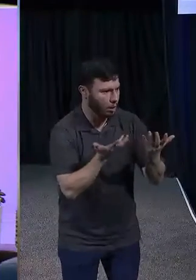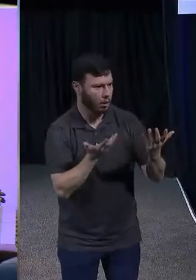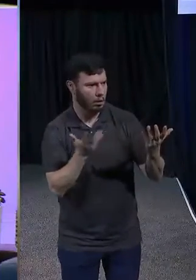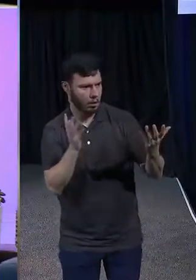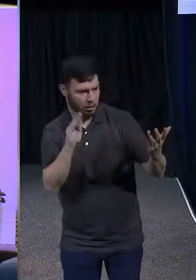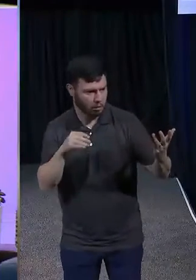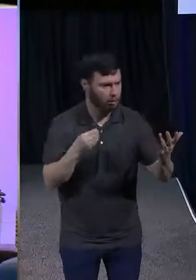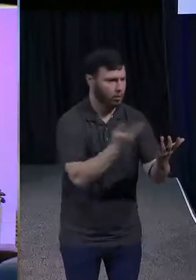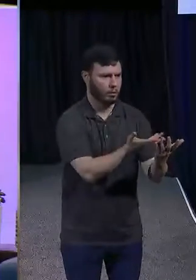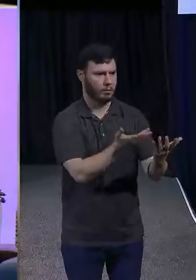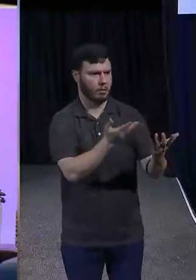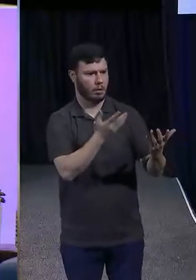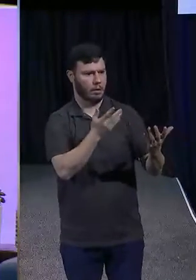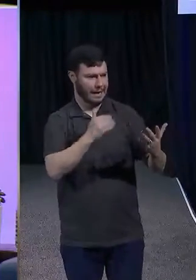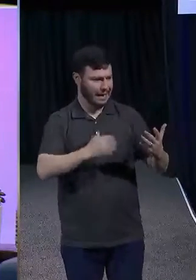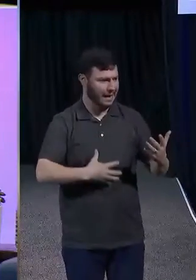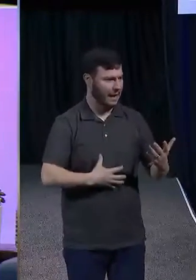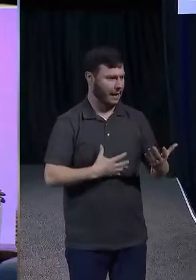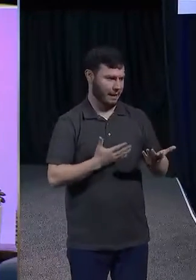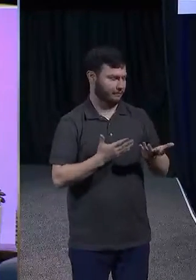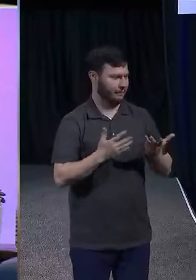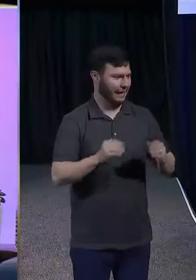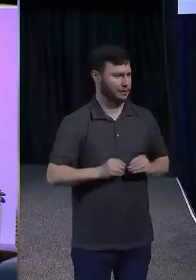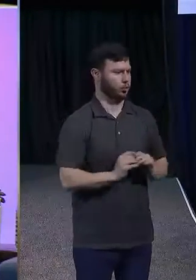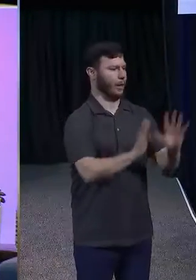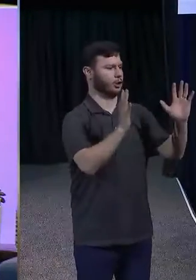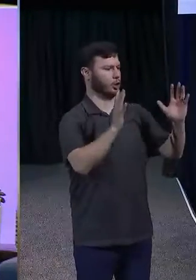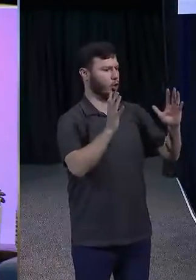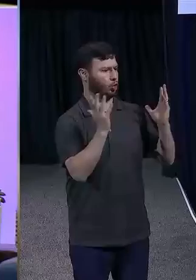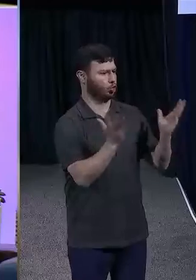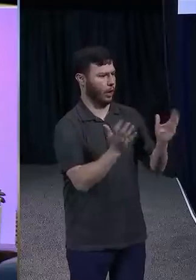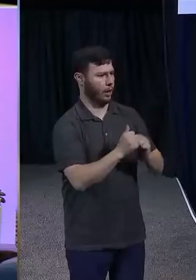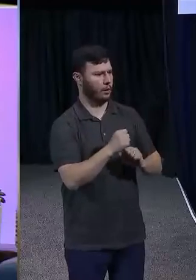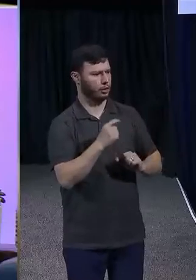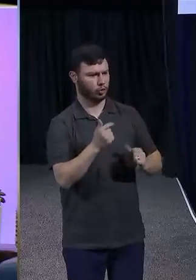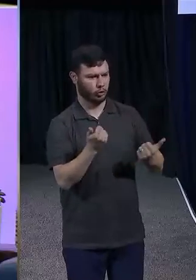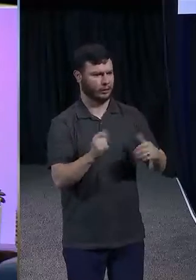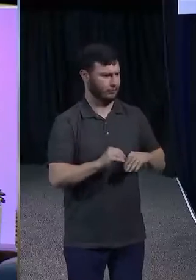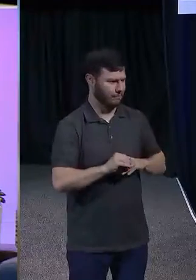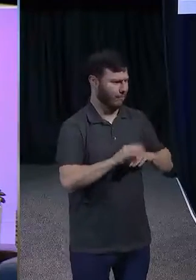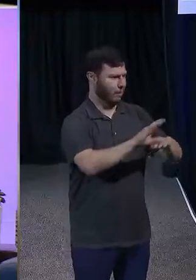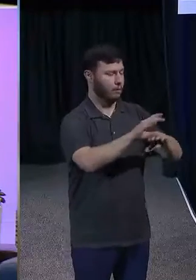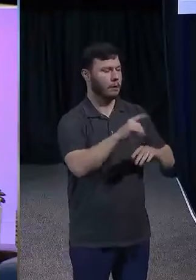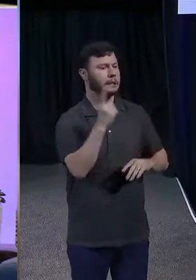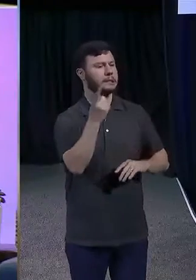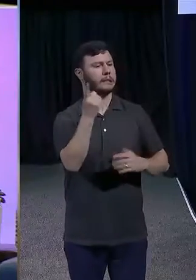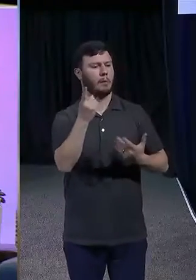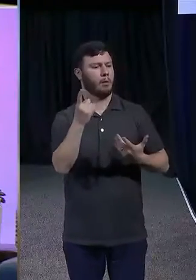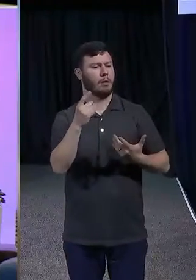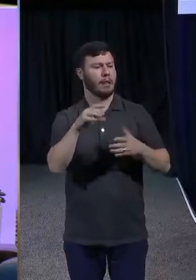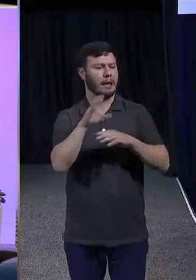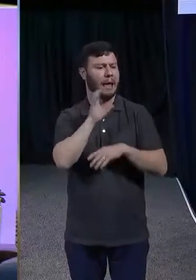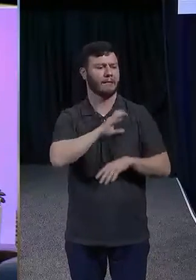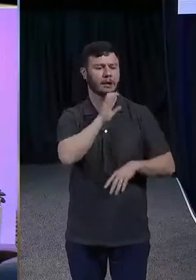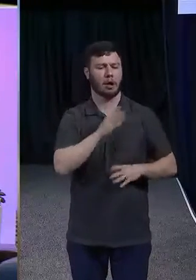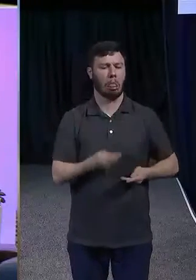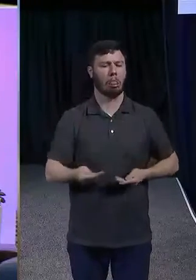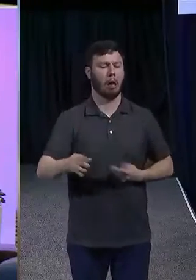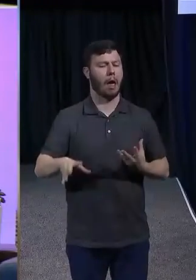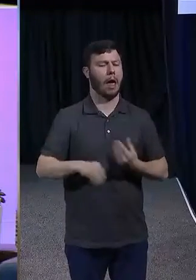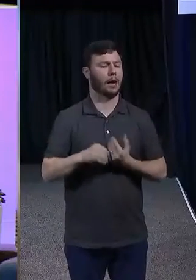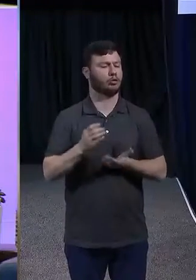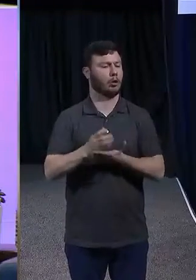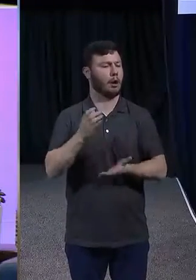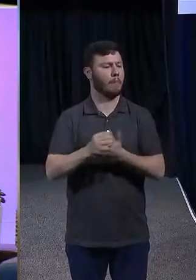inspirational talk before that exam, someone in the cafeteria, slipping them an extra cup of coffee, all of